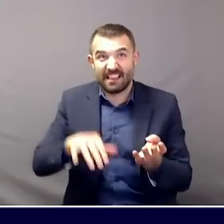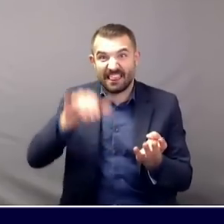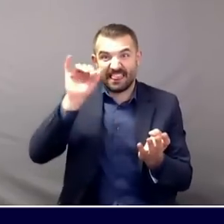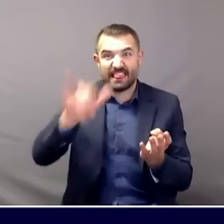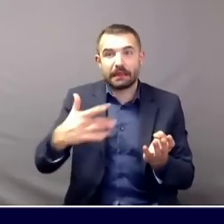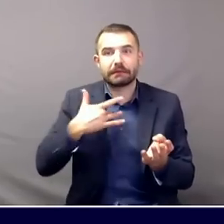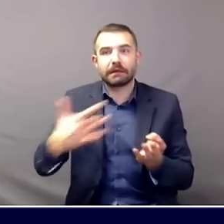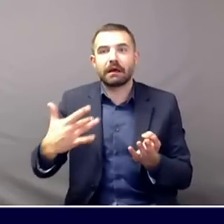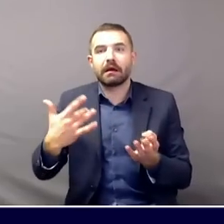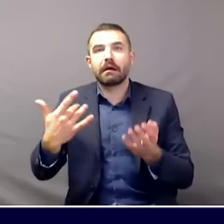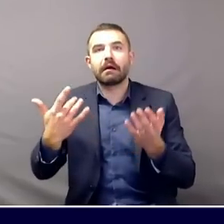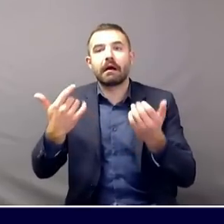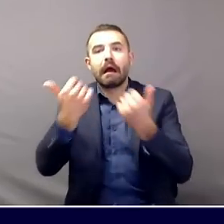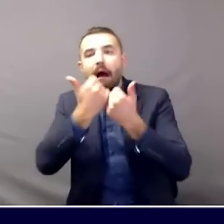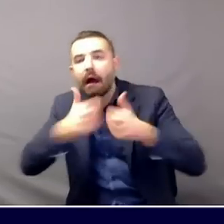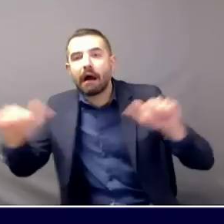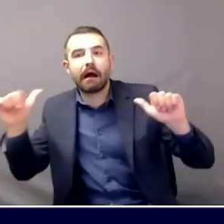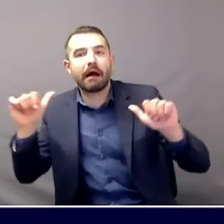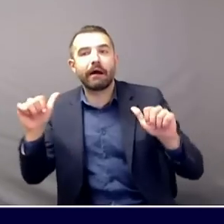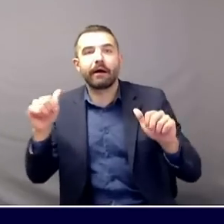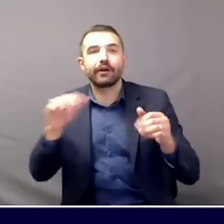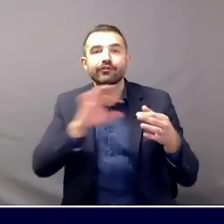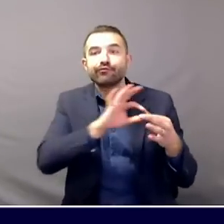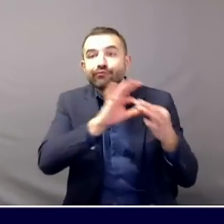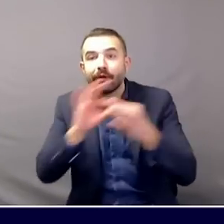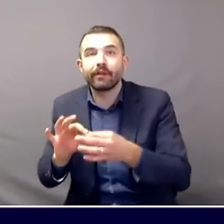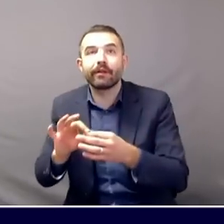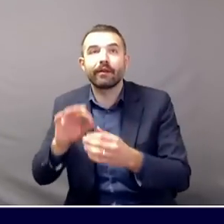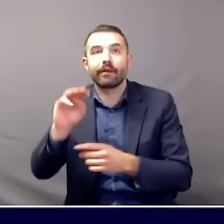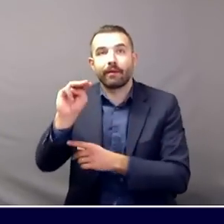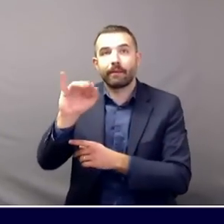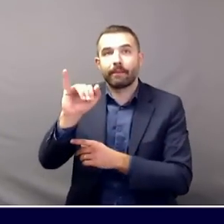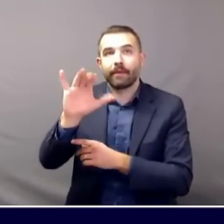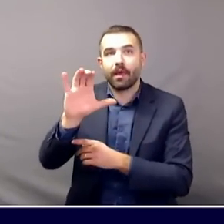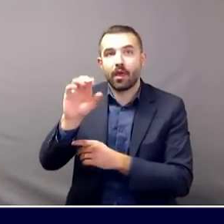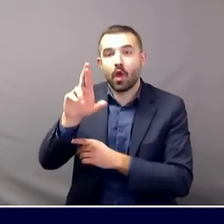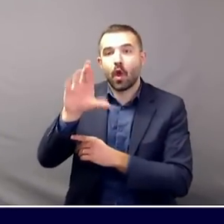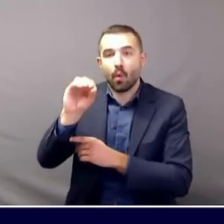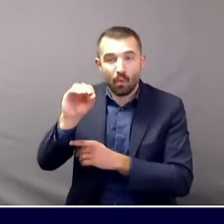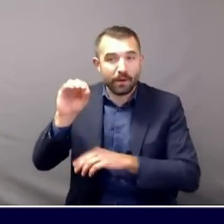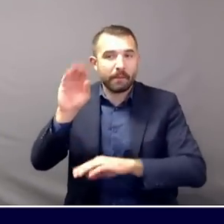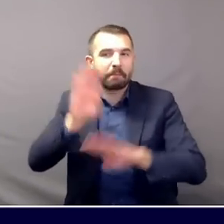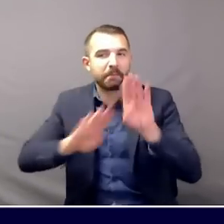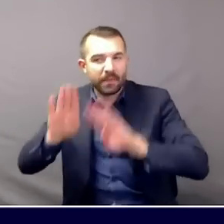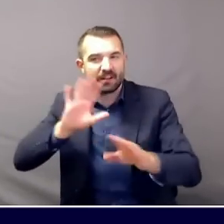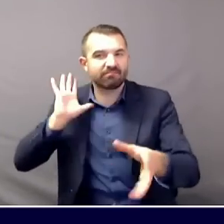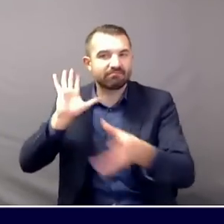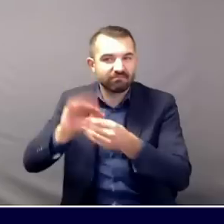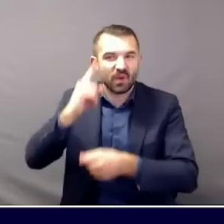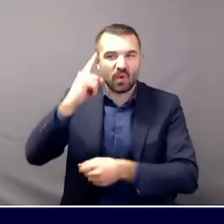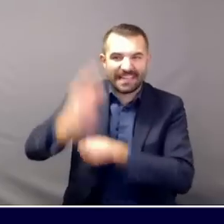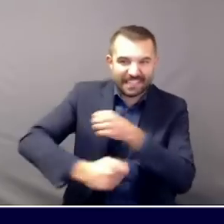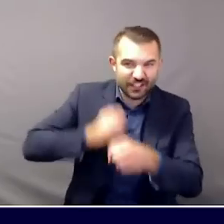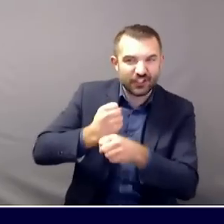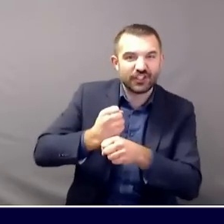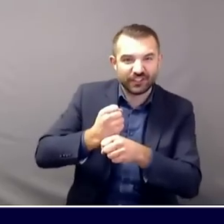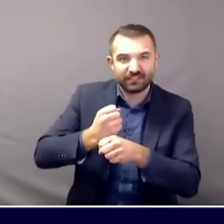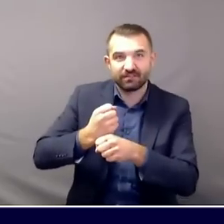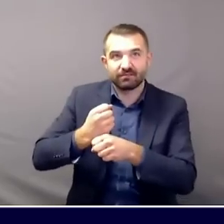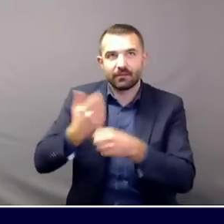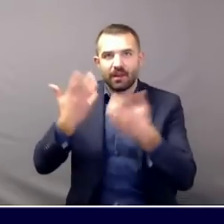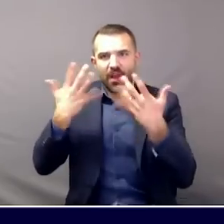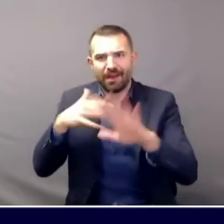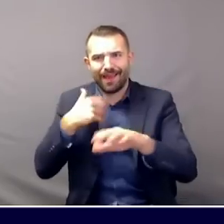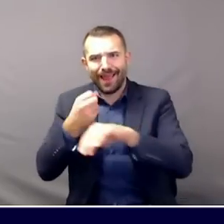anything related to microbiology over the course of an entire year. And yet they've done that, more than that, just